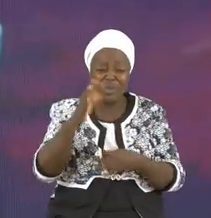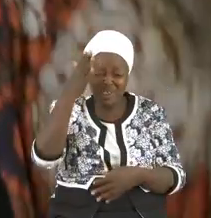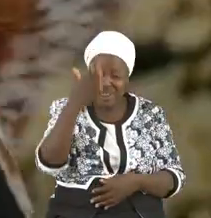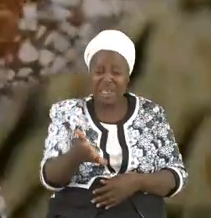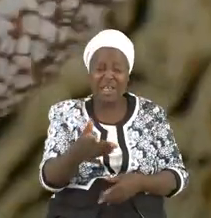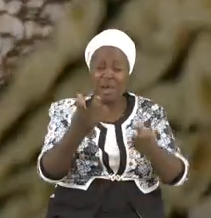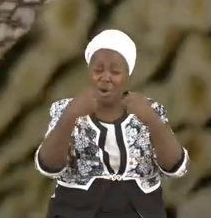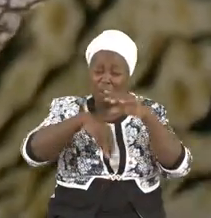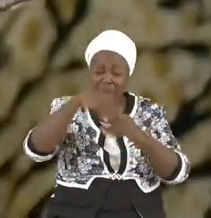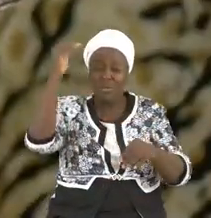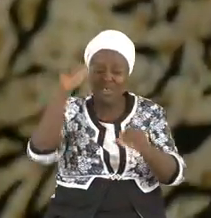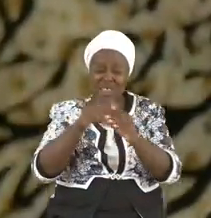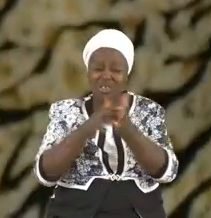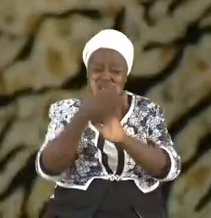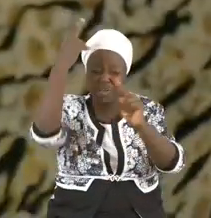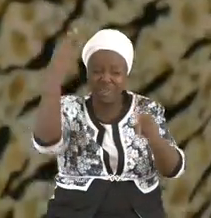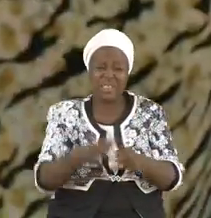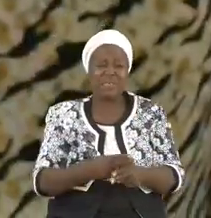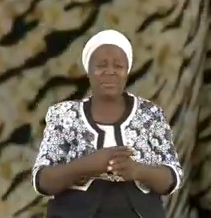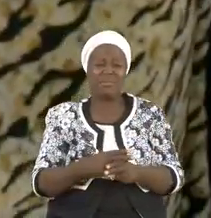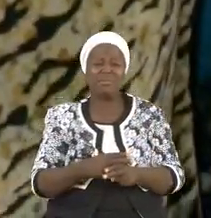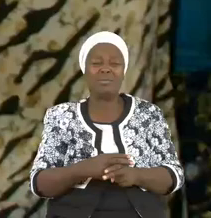Jesus' name.